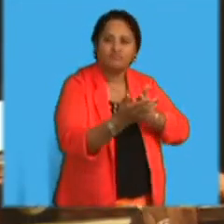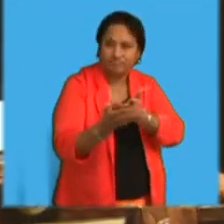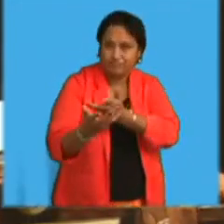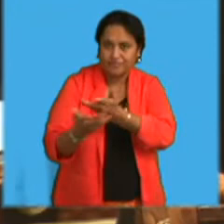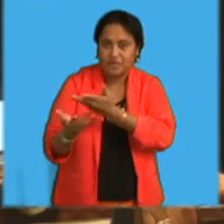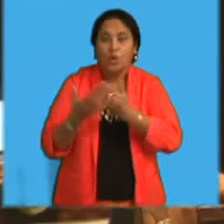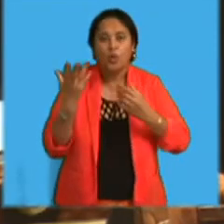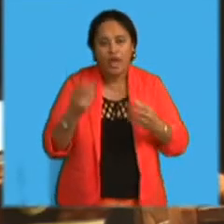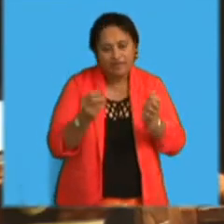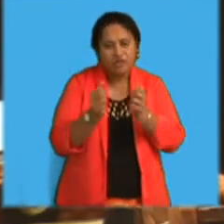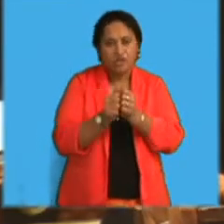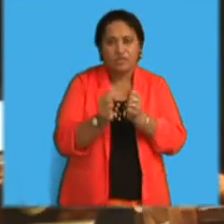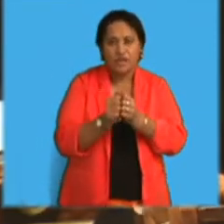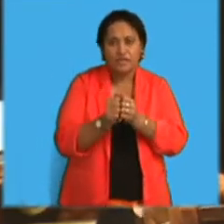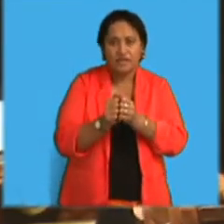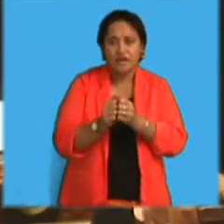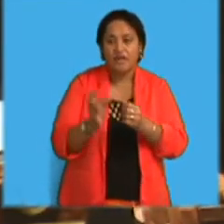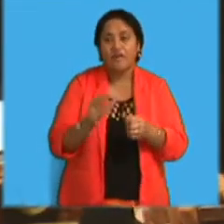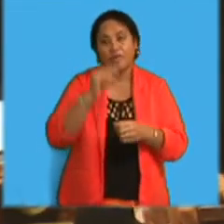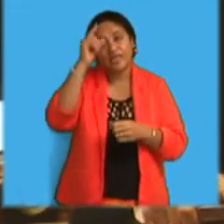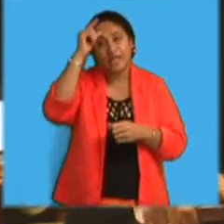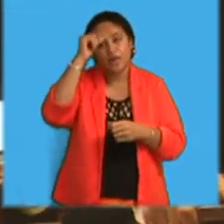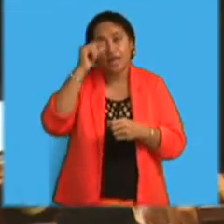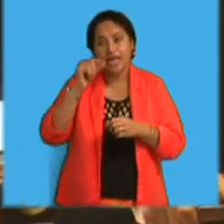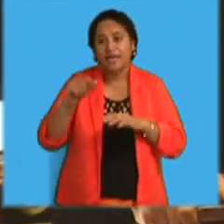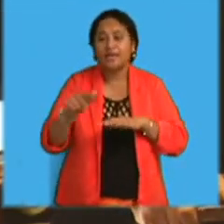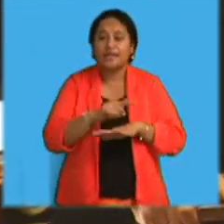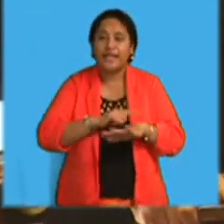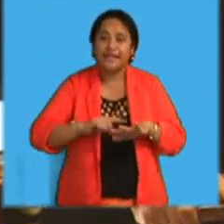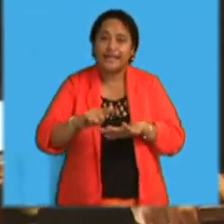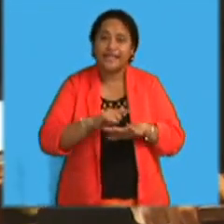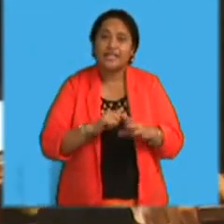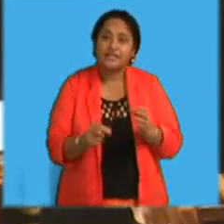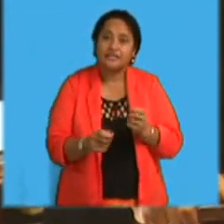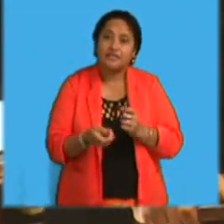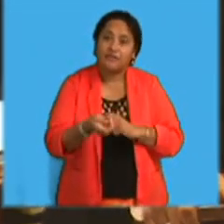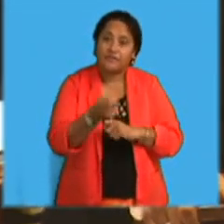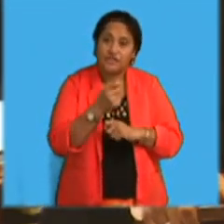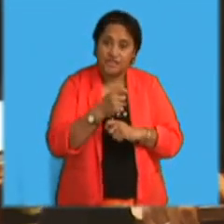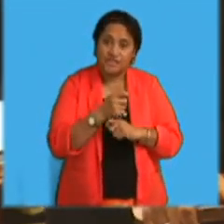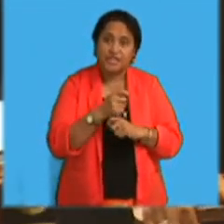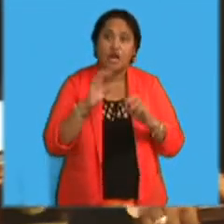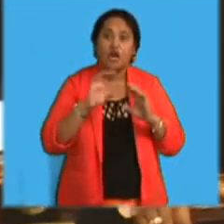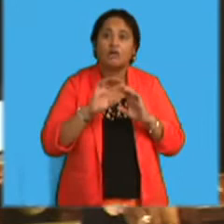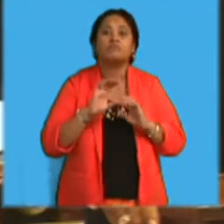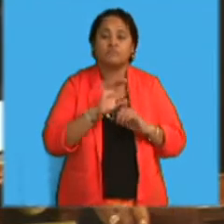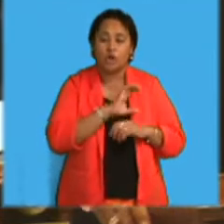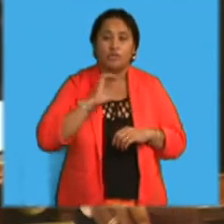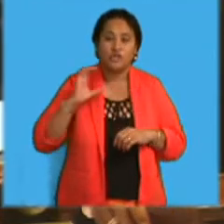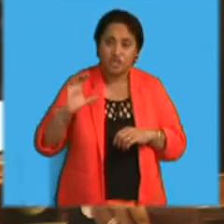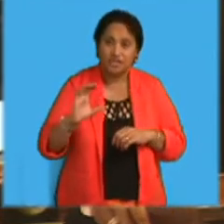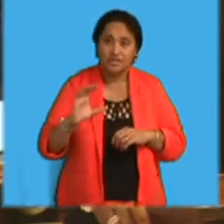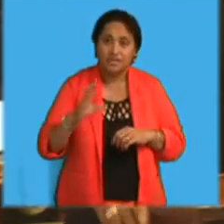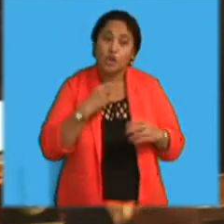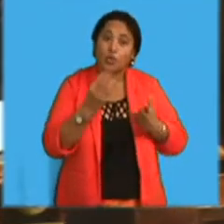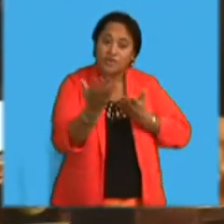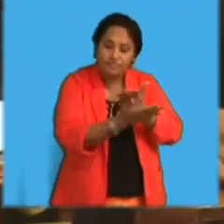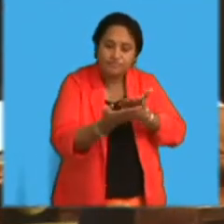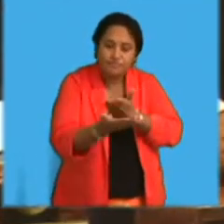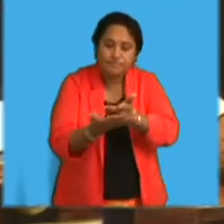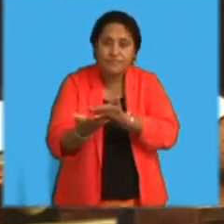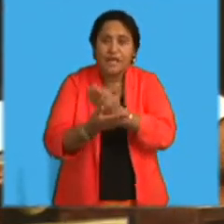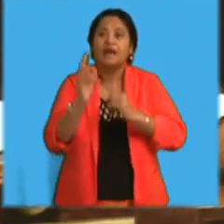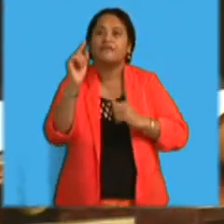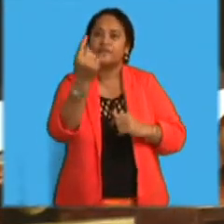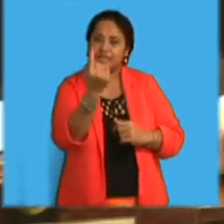by the Itoke Lands and Fisheries Commission before work is conducted on site, Madam Speaker. Madam Speaker, with regards to the